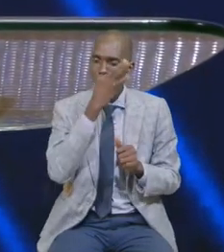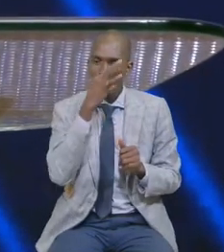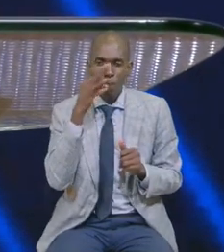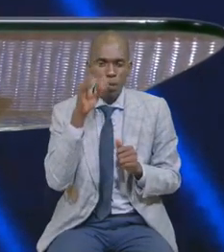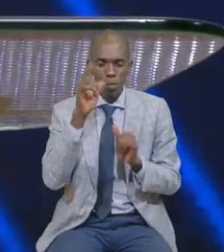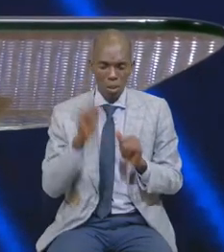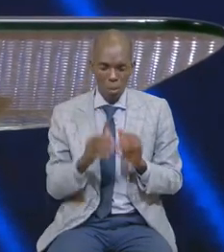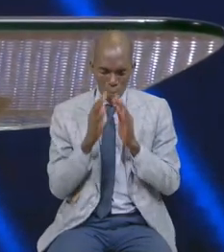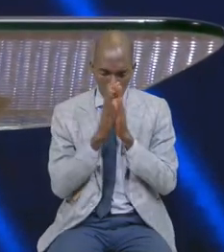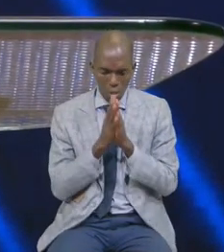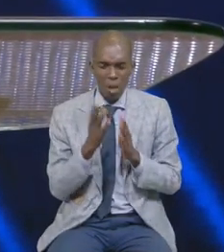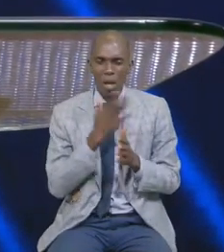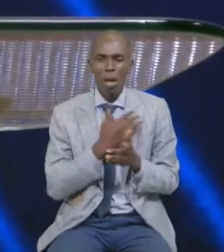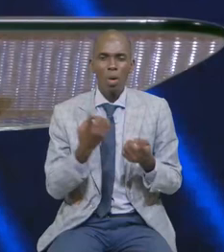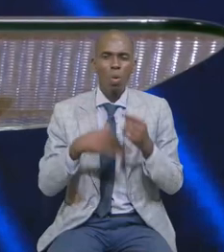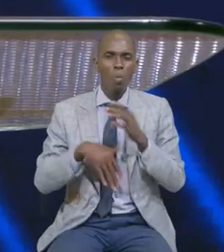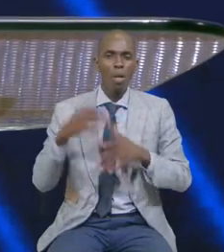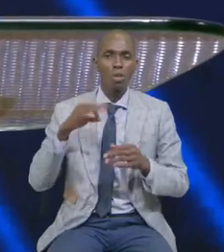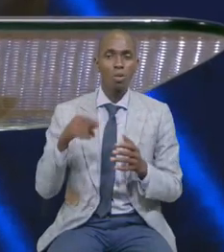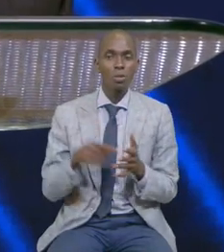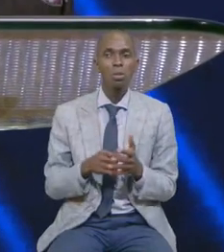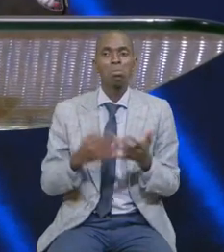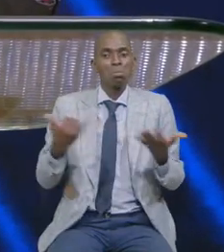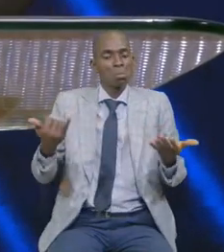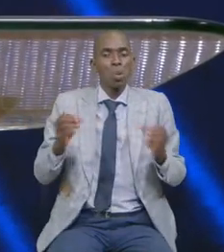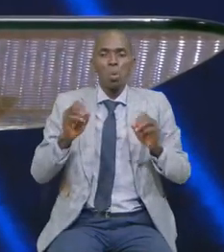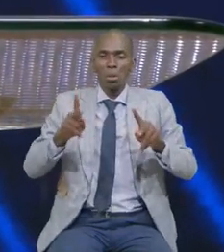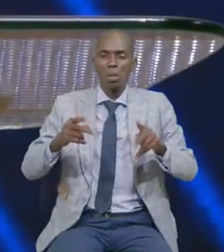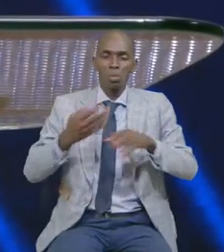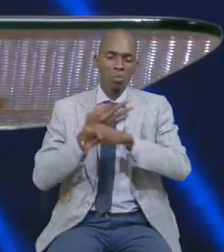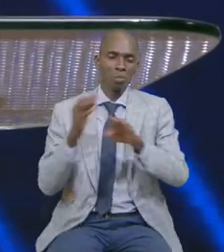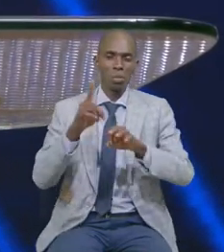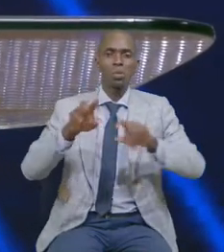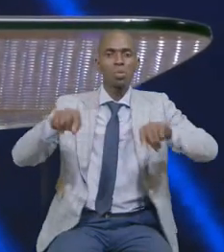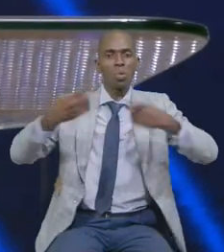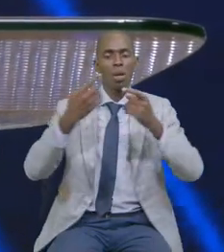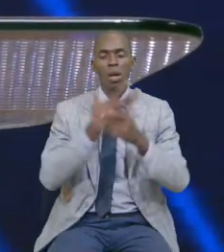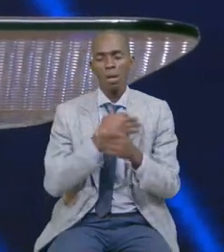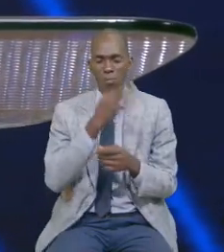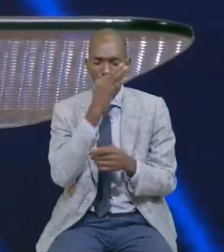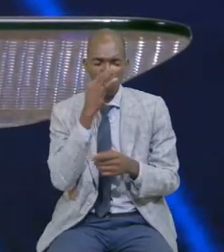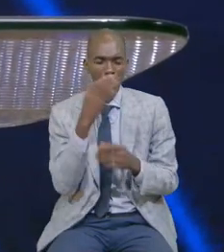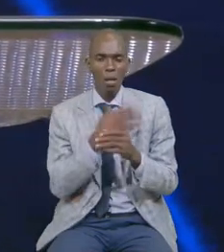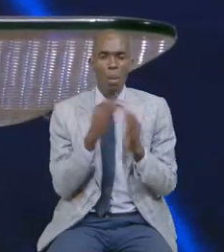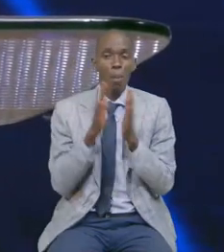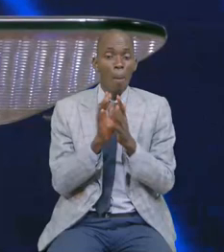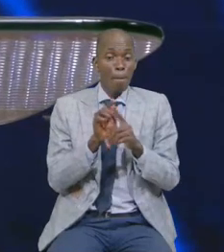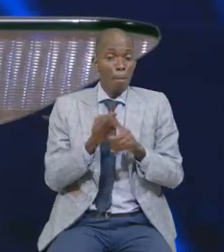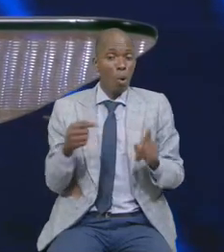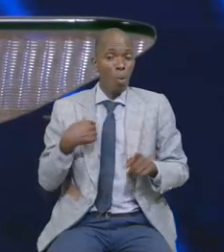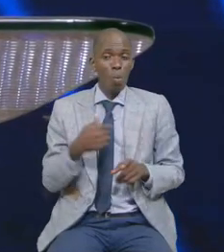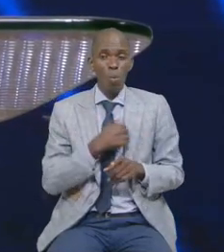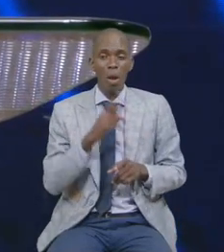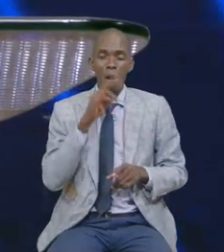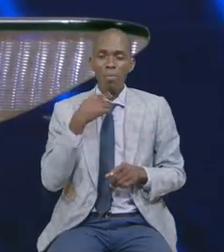pray and come out of this go on Fast whatever number of this you want to for us but will tell you if